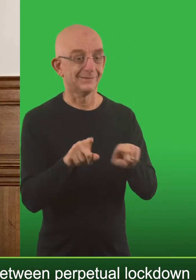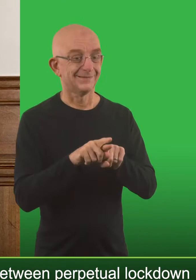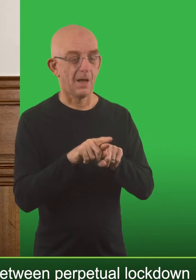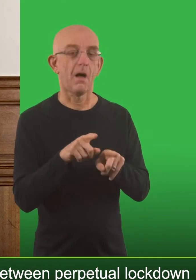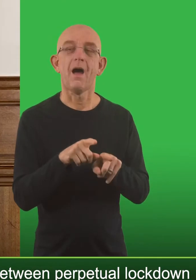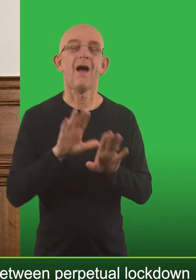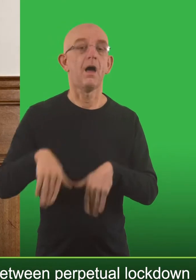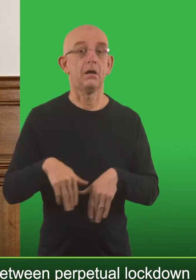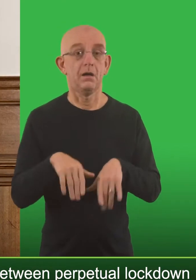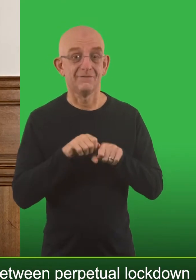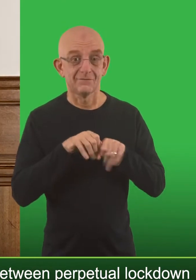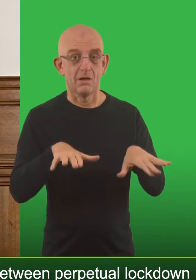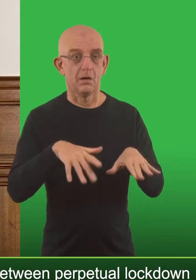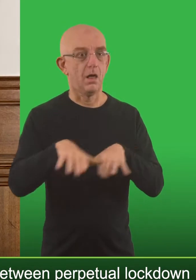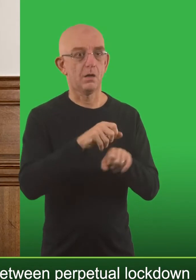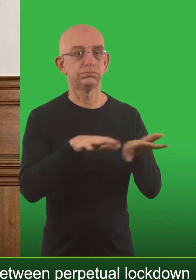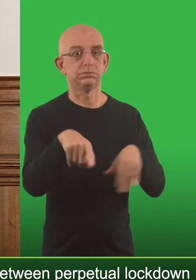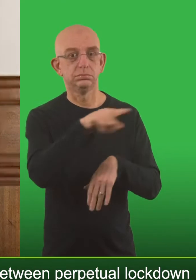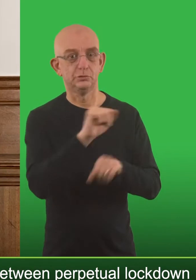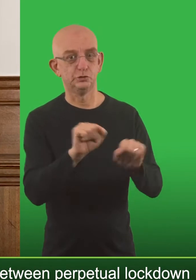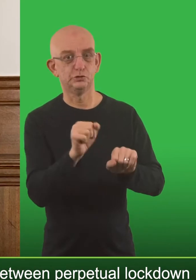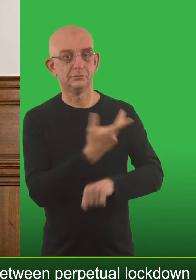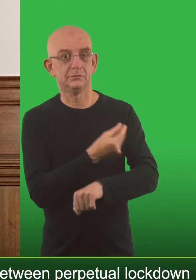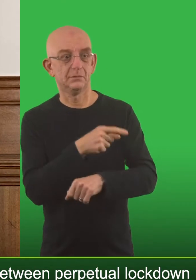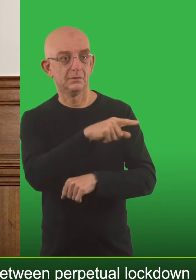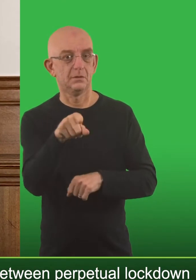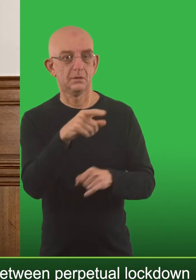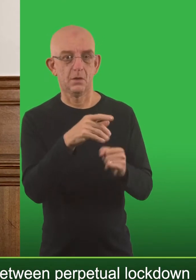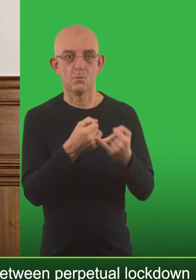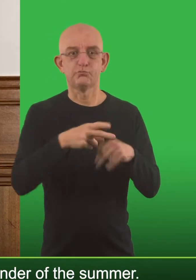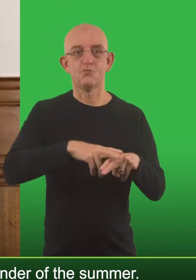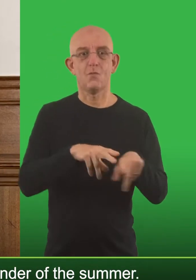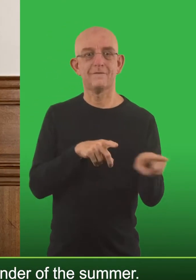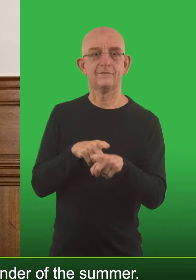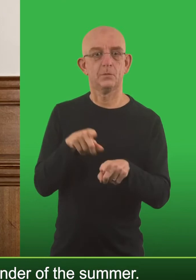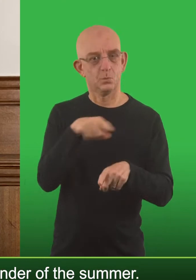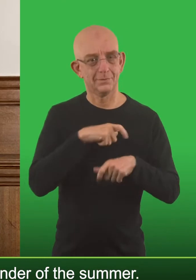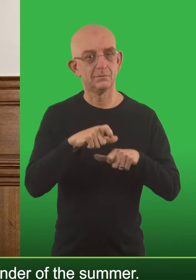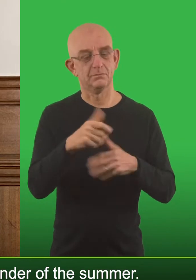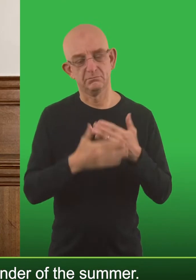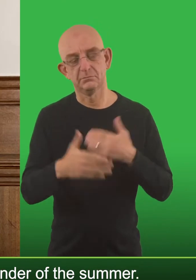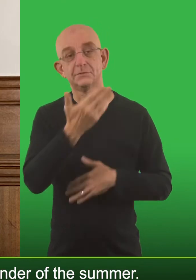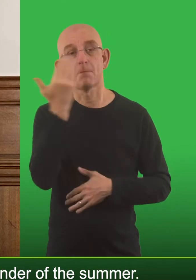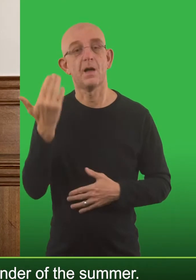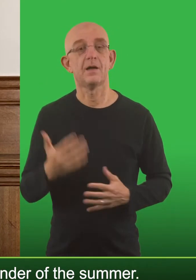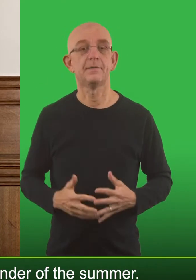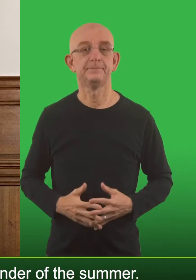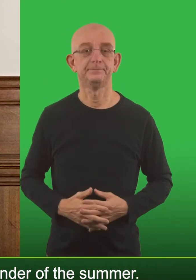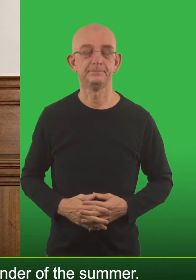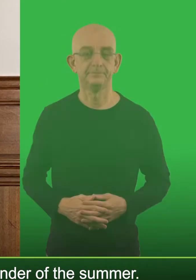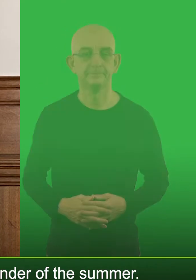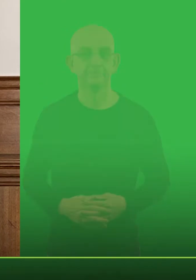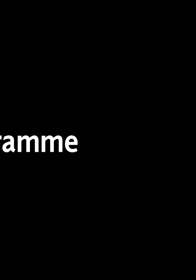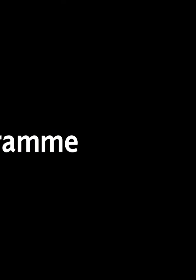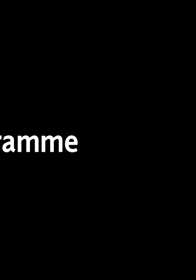perpetual lockdown versus just letting the virus rip through the as yet unvaccinated people. Will remain in that space for the remainder of the summer.